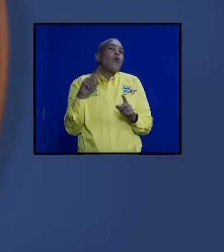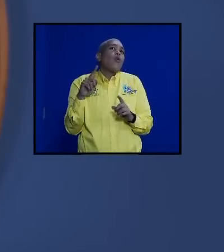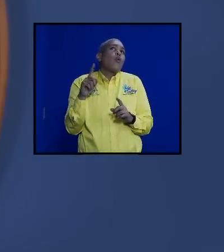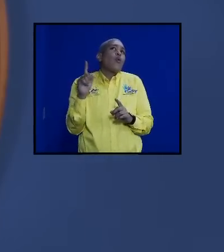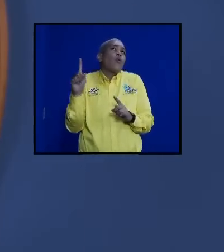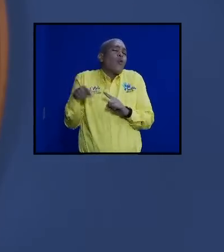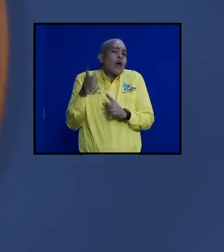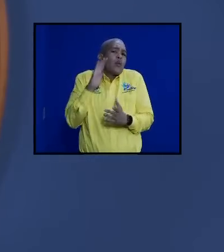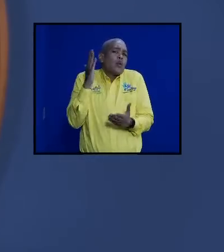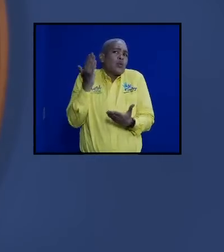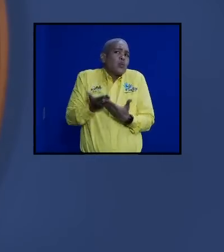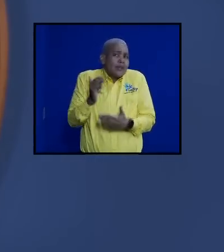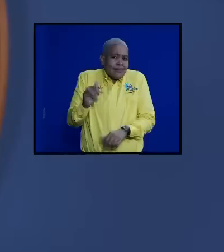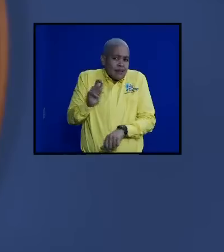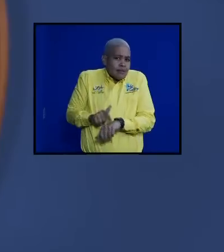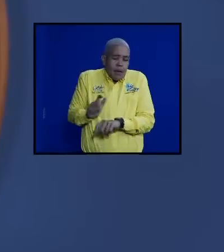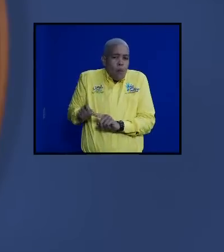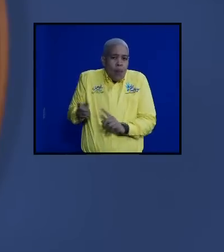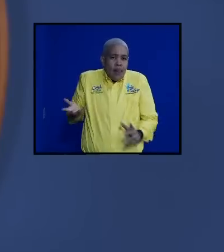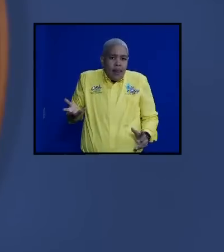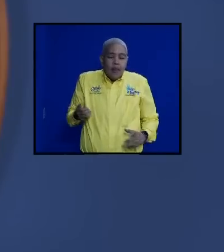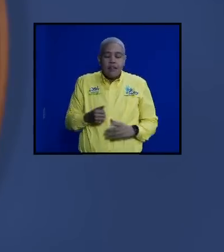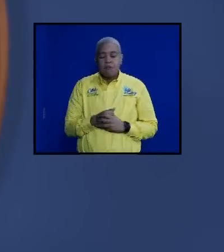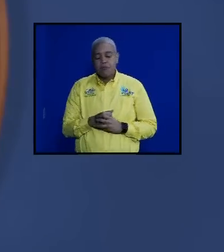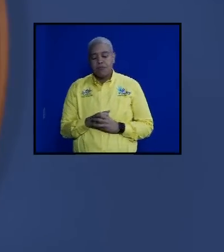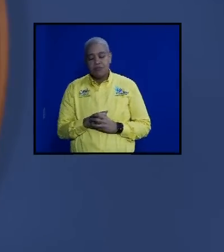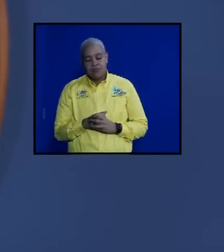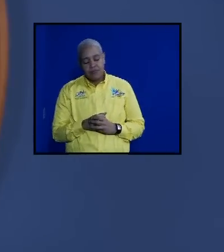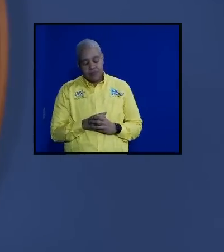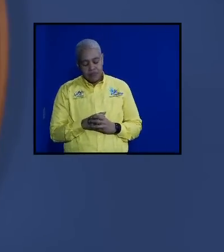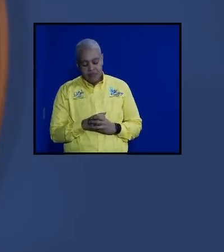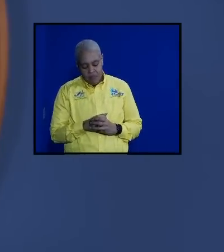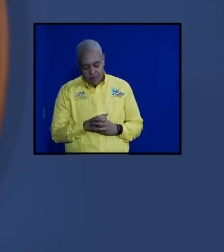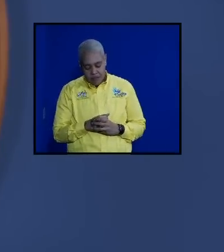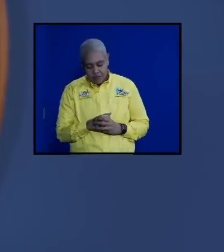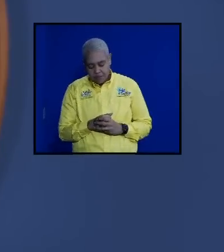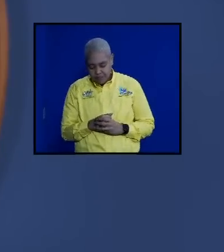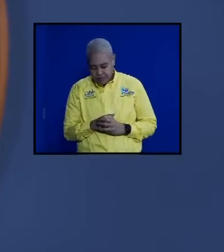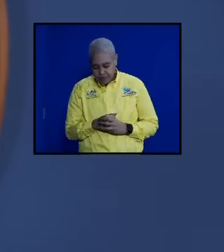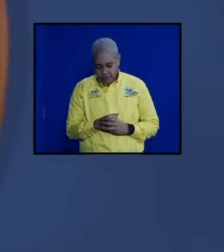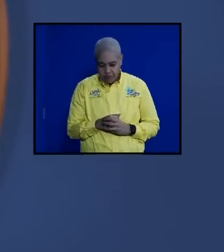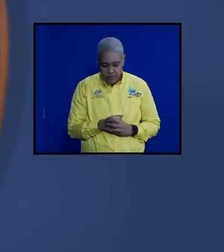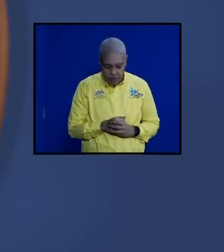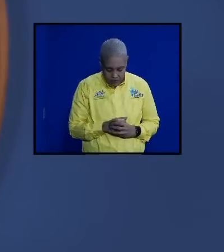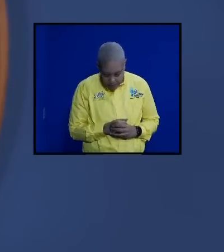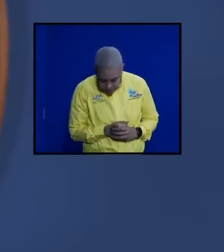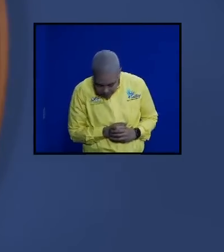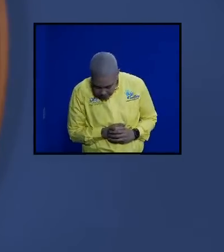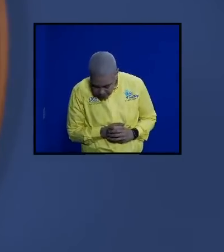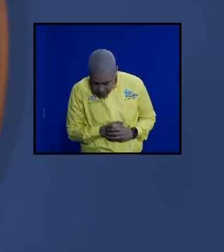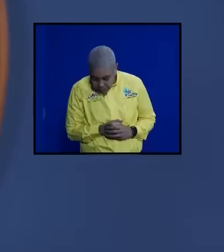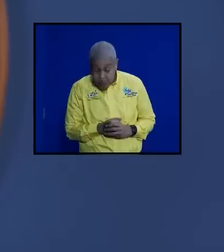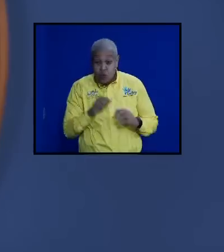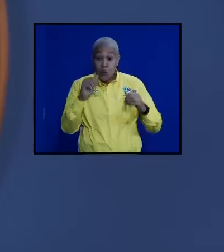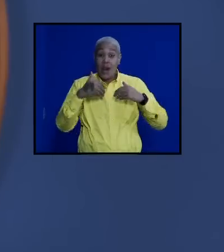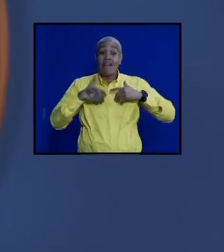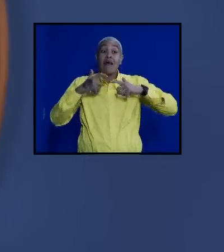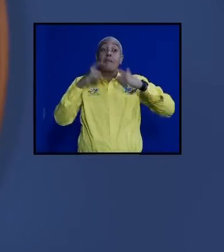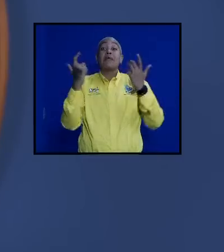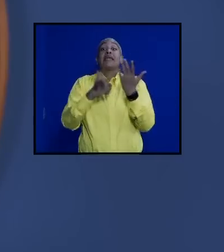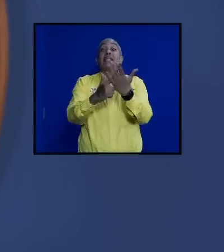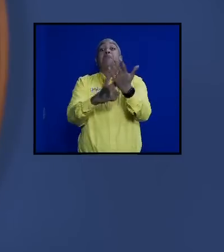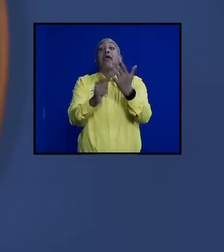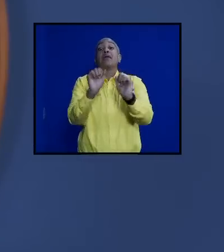our normal policing powers? When? And we could have a big debate, but I could say a few